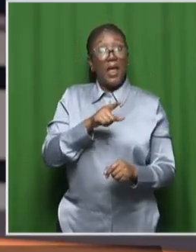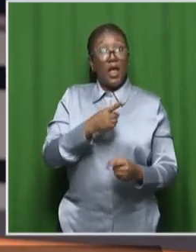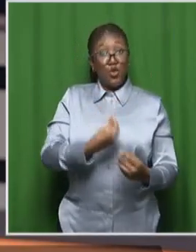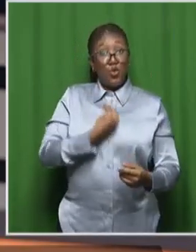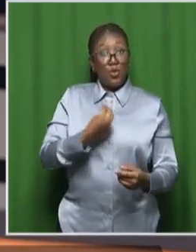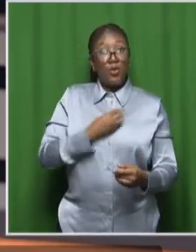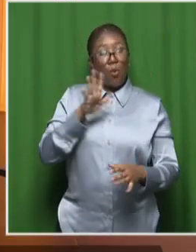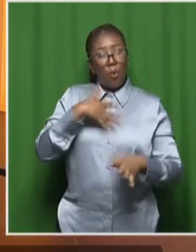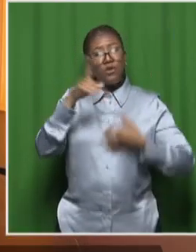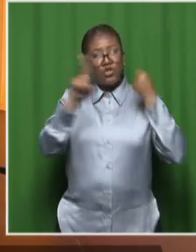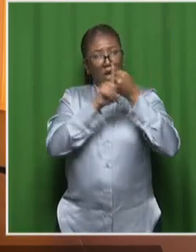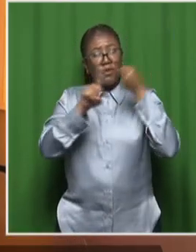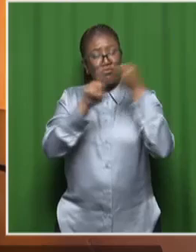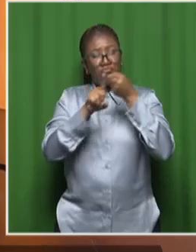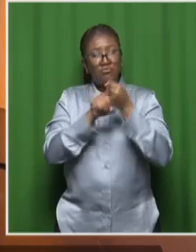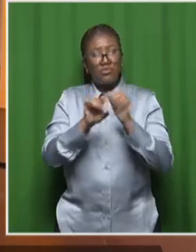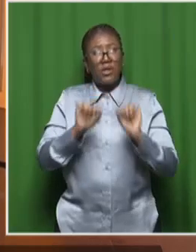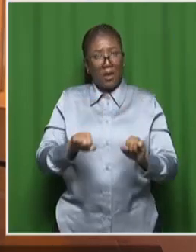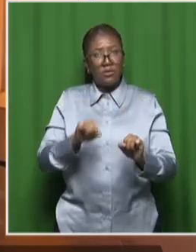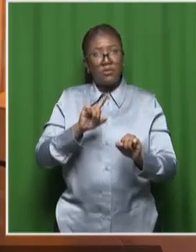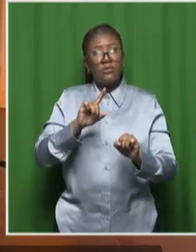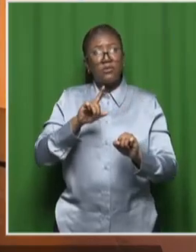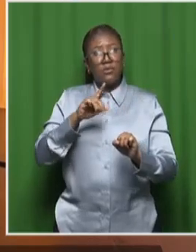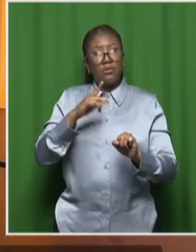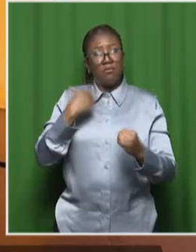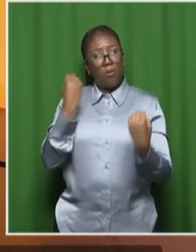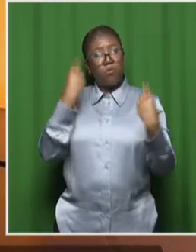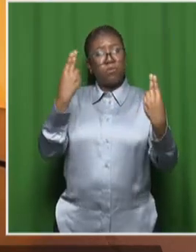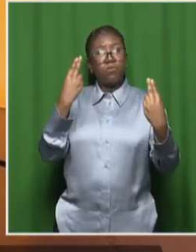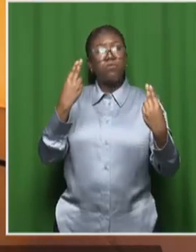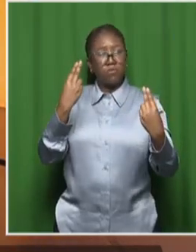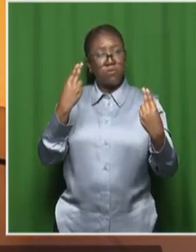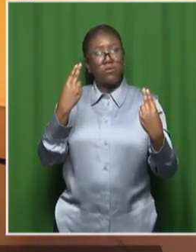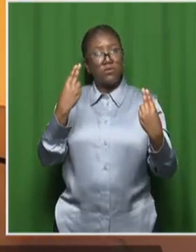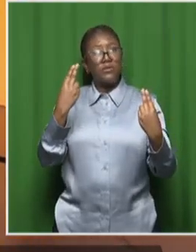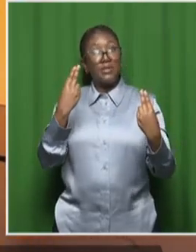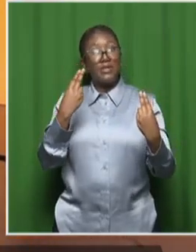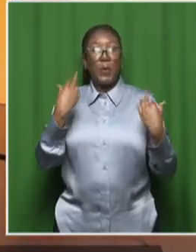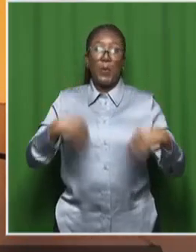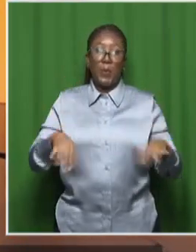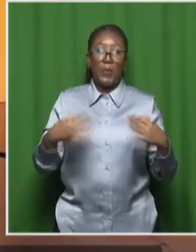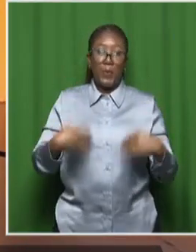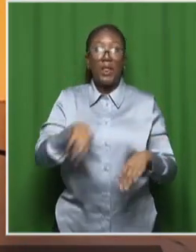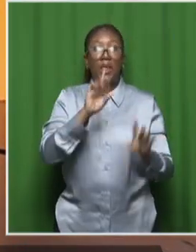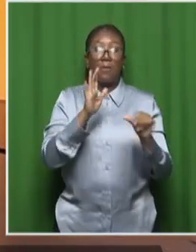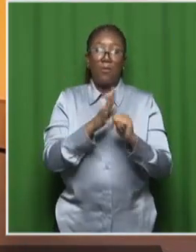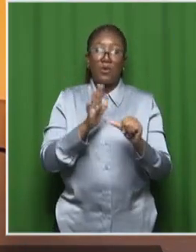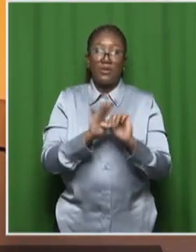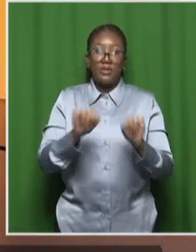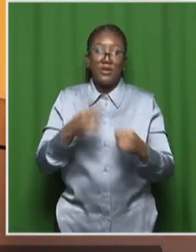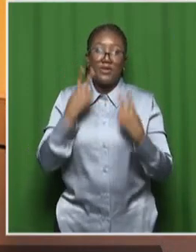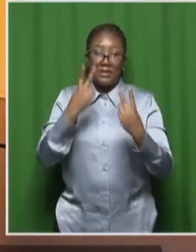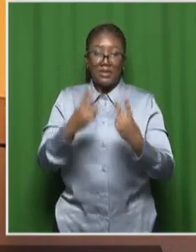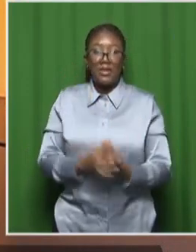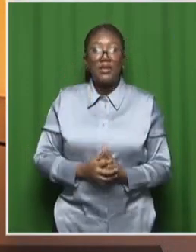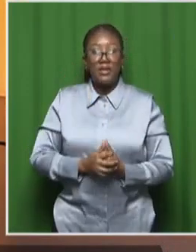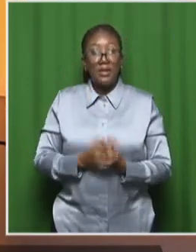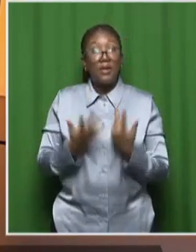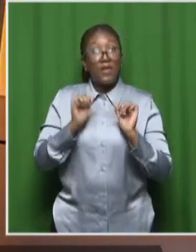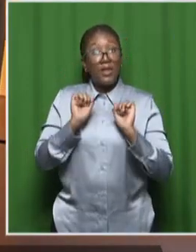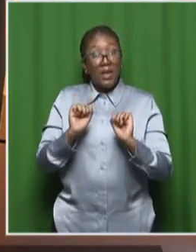afraid. Yeah, there's no emotional loyalty, because the reality speaks for themselves, right? In terms of what